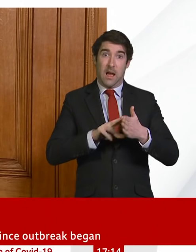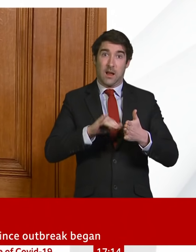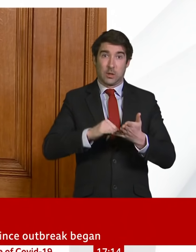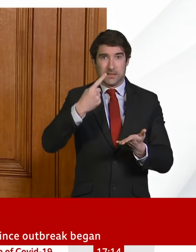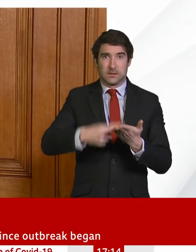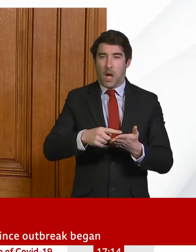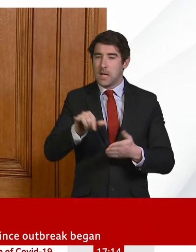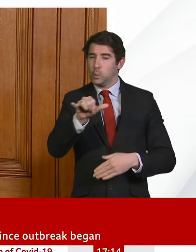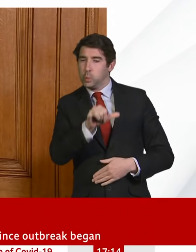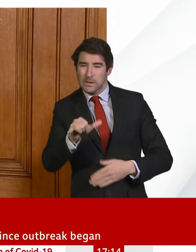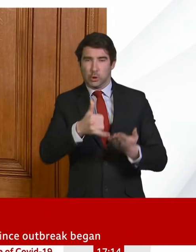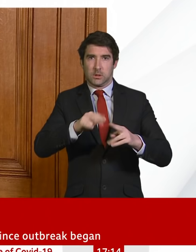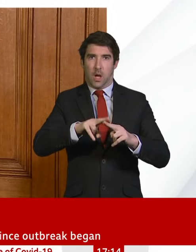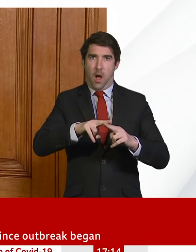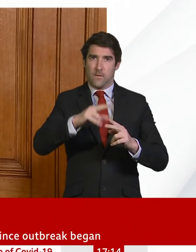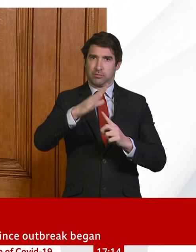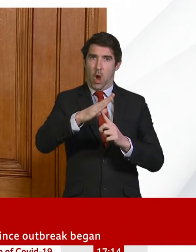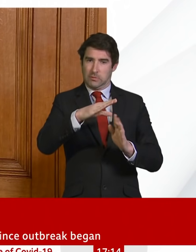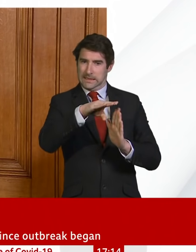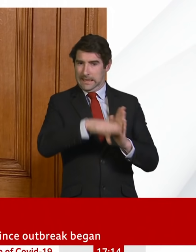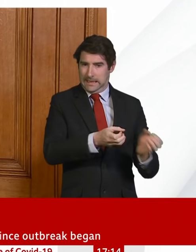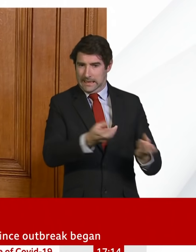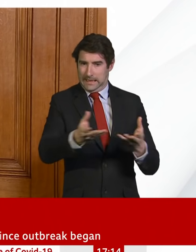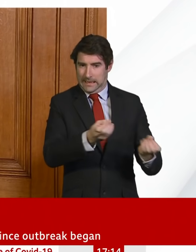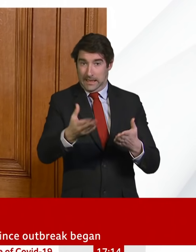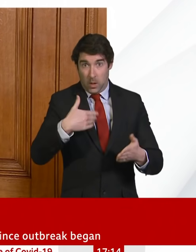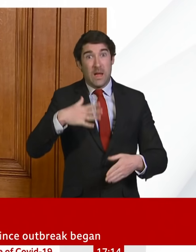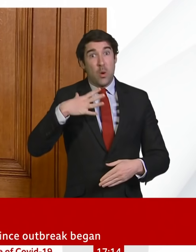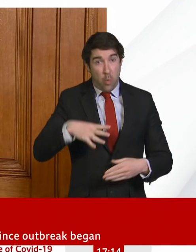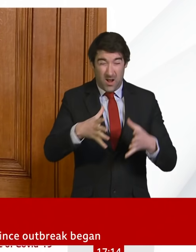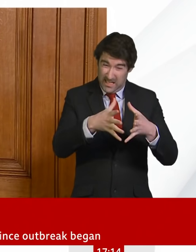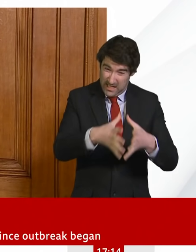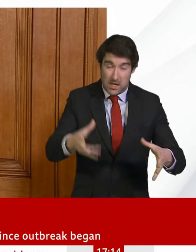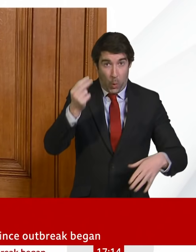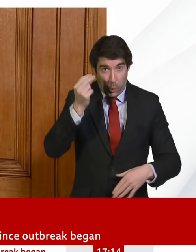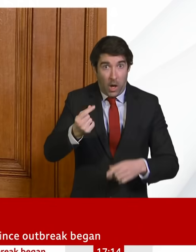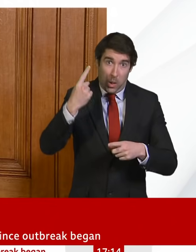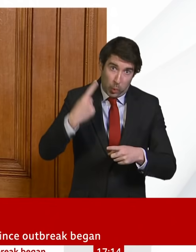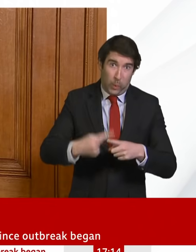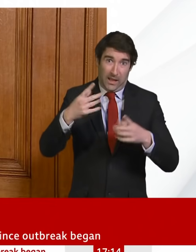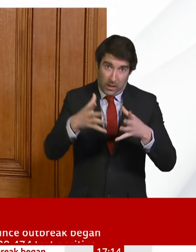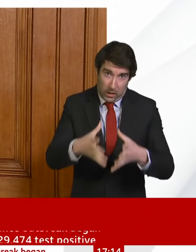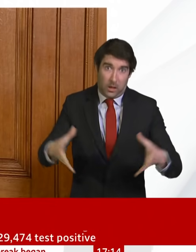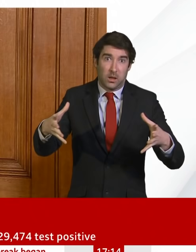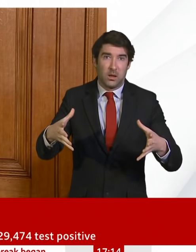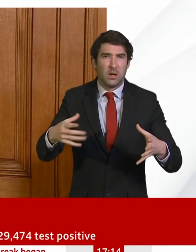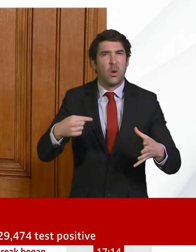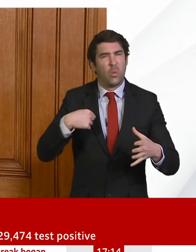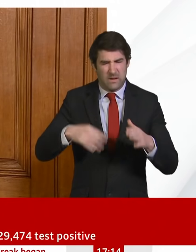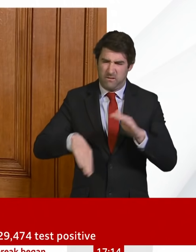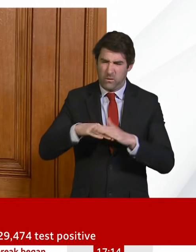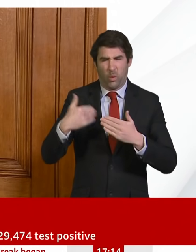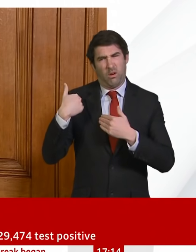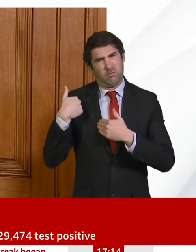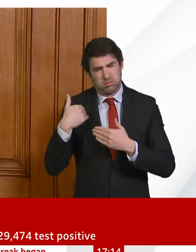to get from thousands to hundreds of thousands within the coming weeks. So we are very committed to our NHS frontline staff.